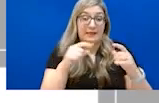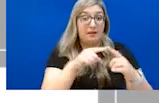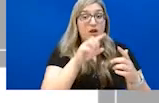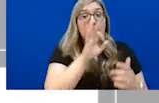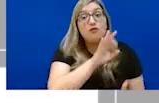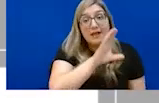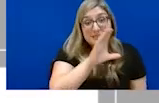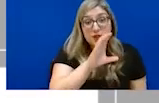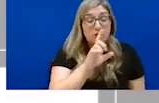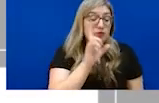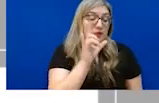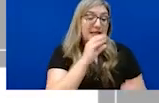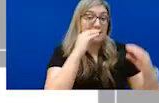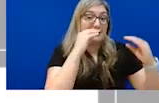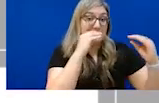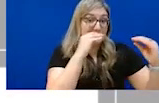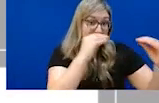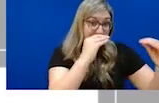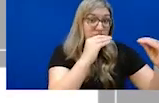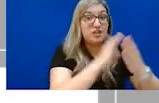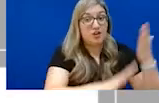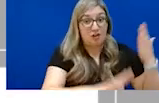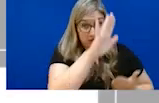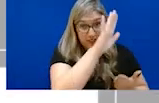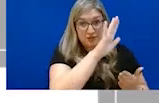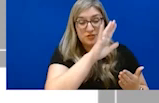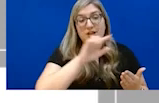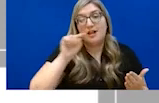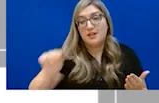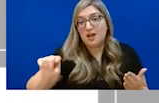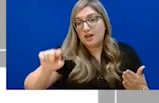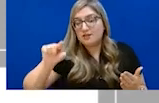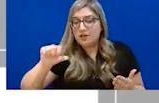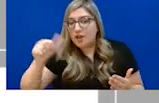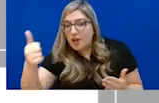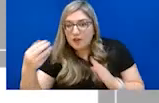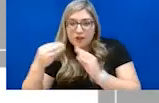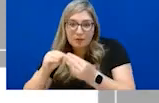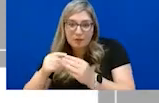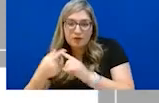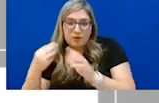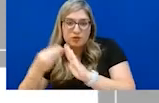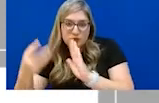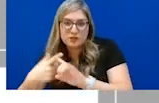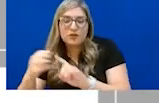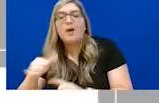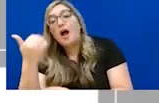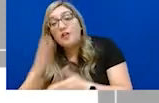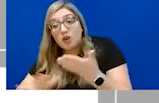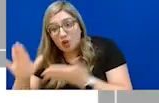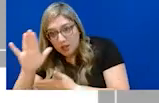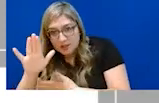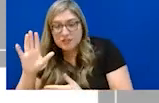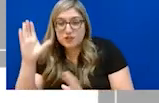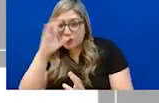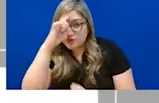semester. Now, the spring number is because we opened it up so late. So that's kind of doesn't really matter. But